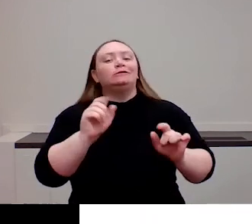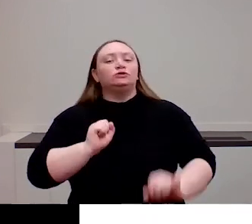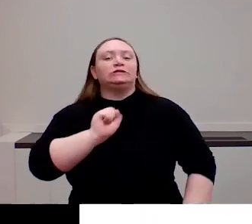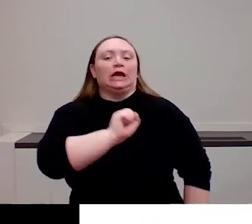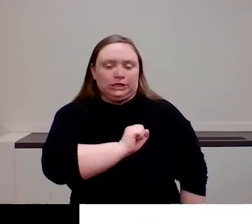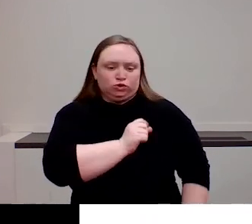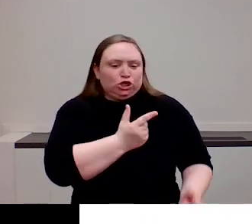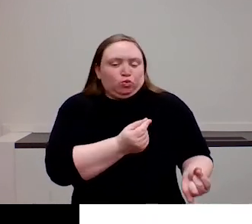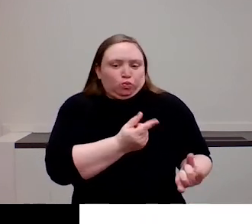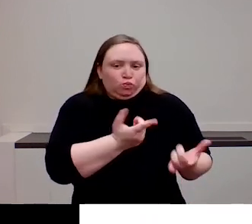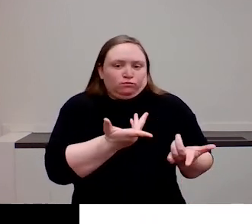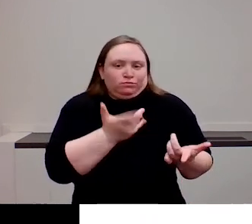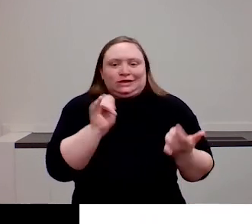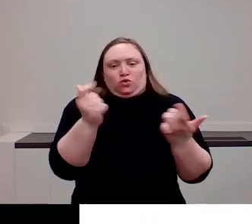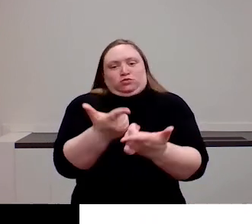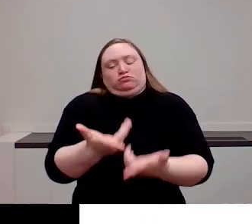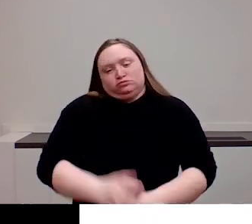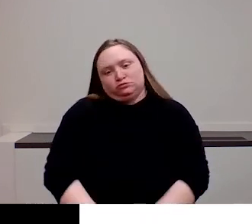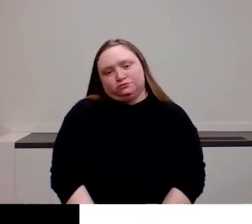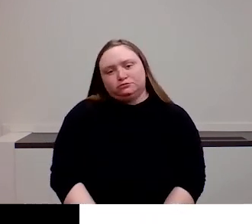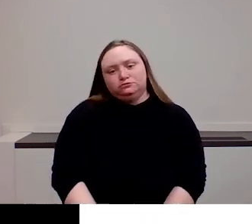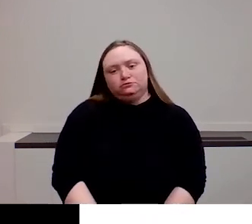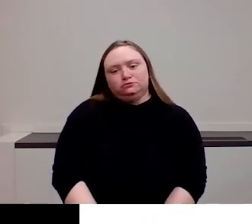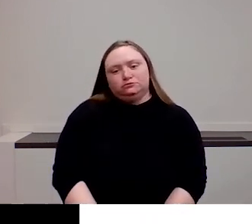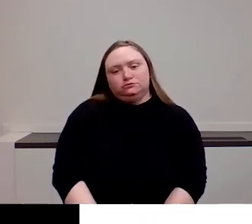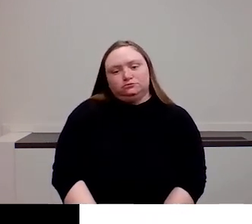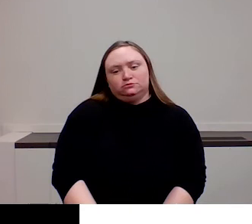can go from there. That's all I